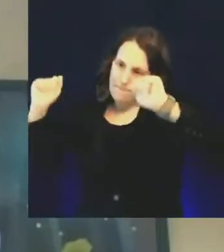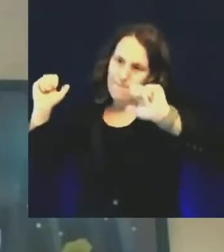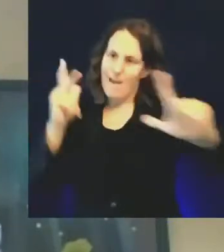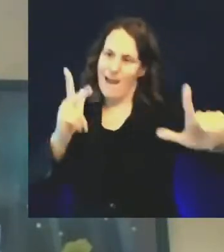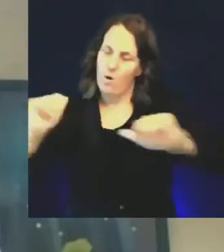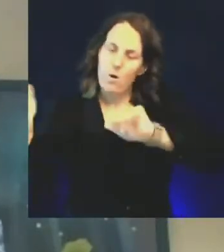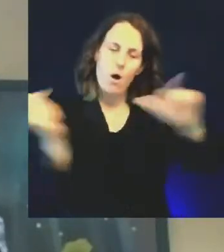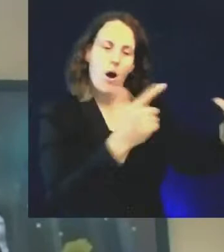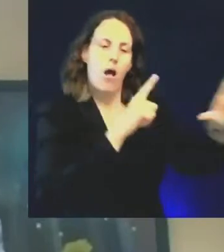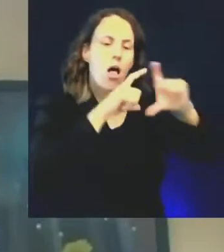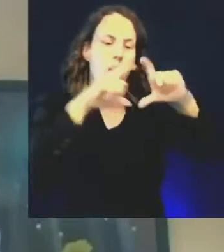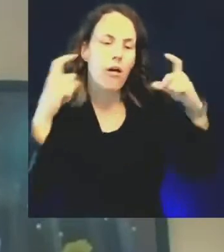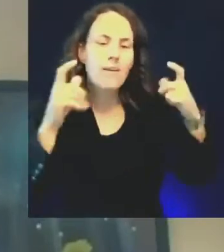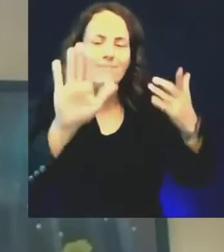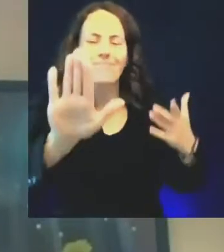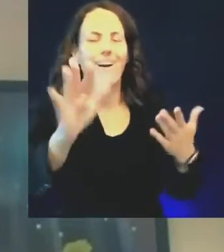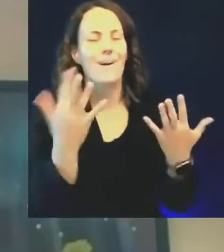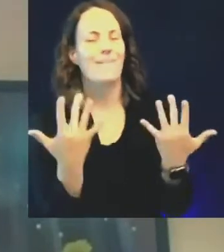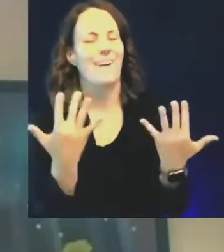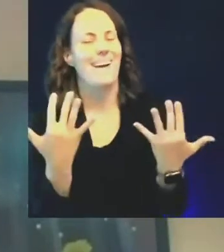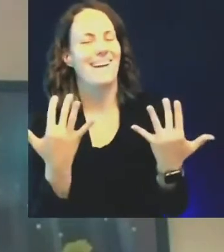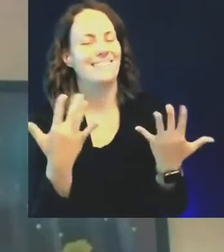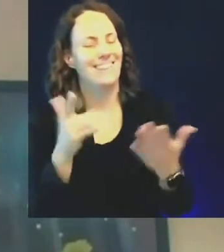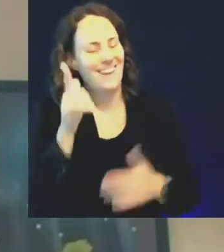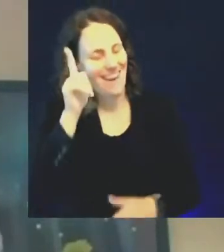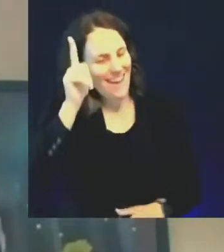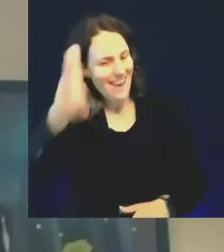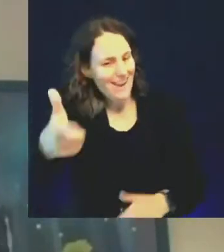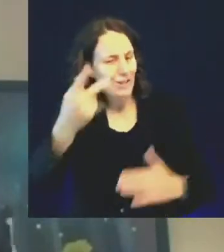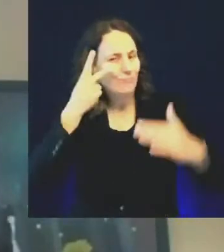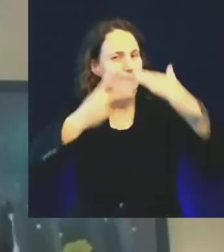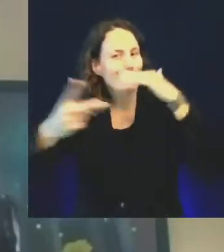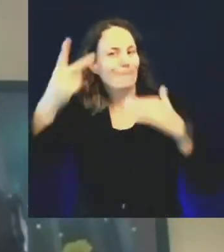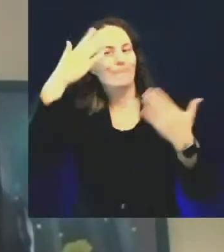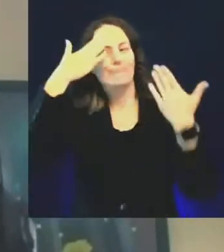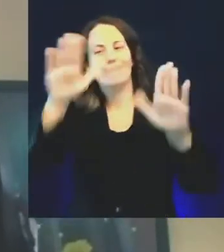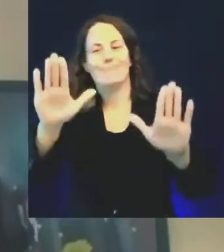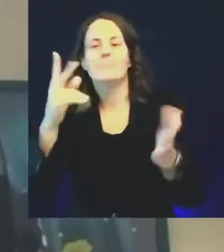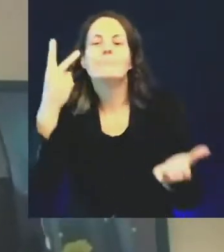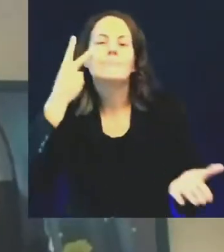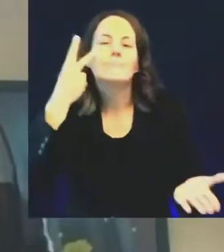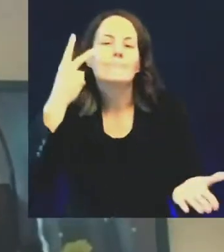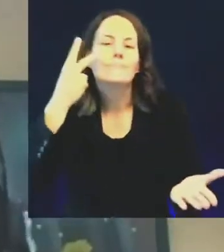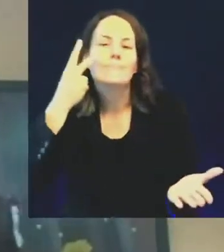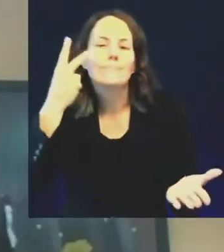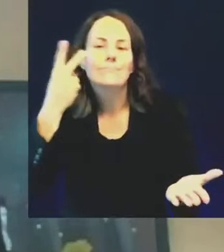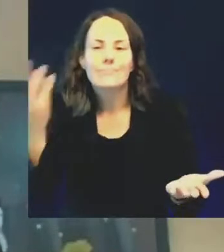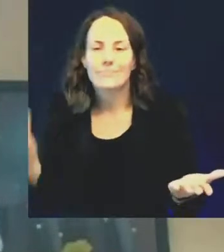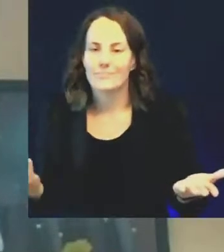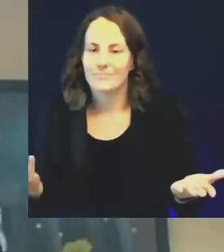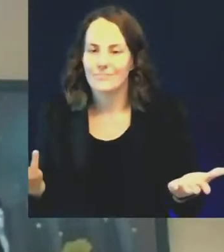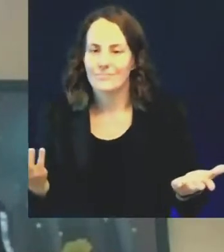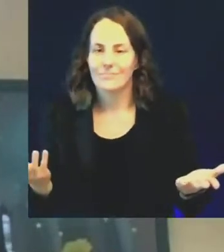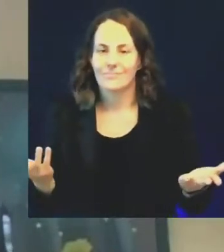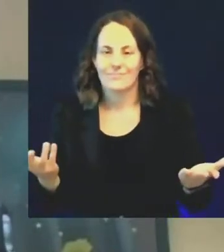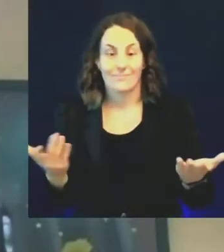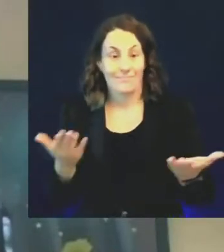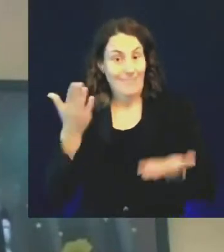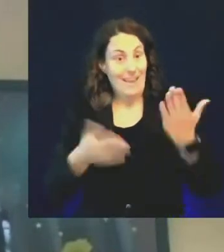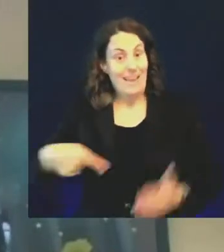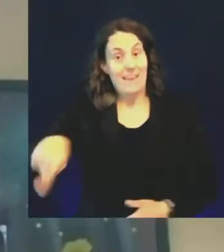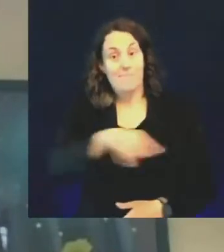that outbreak and see where things are. So masks are something that I think will come and go with us as we move